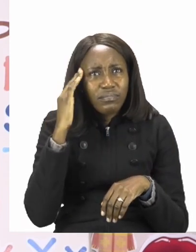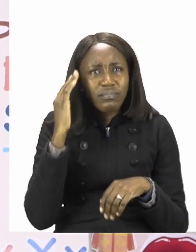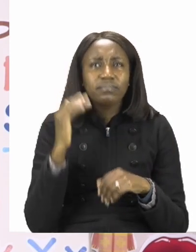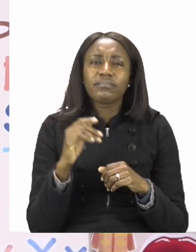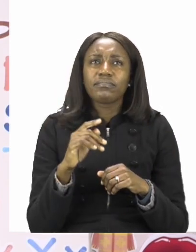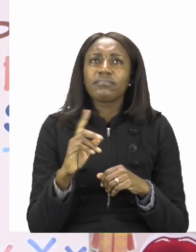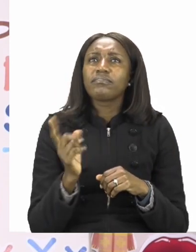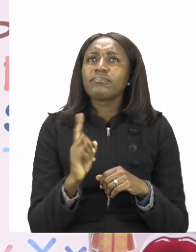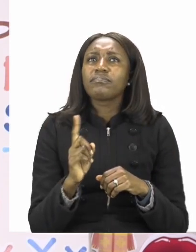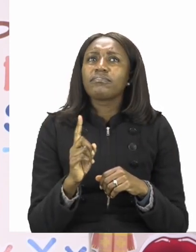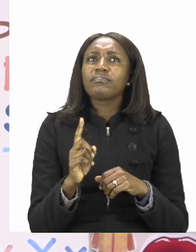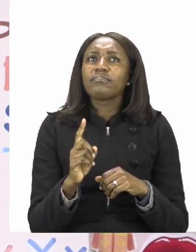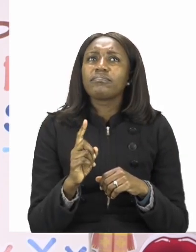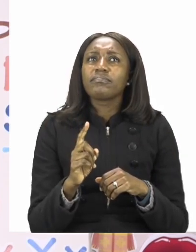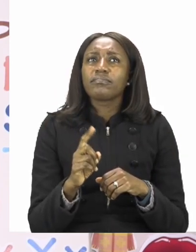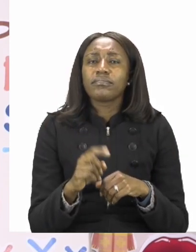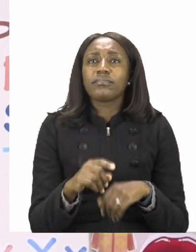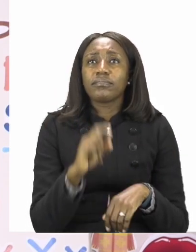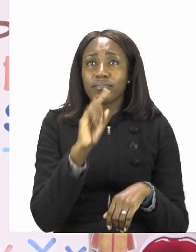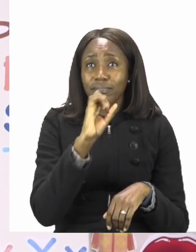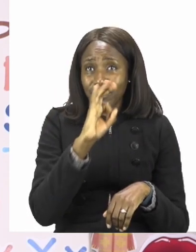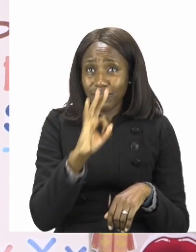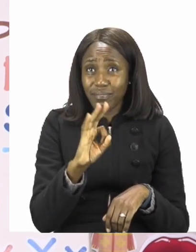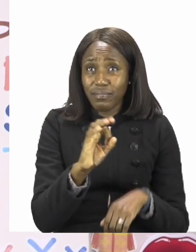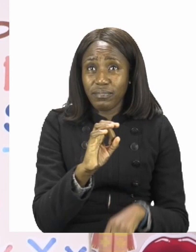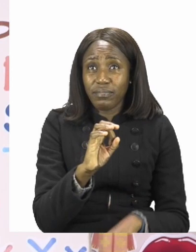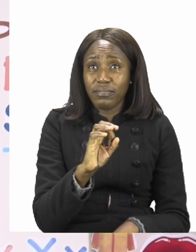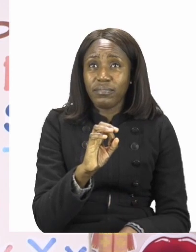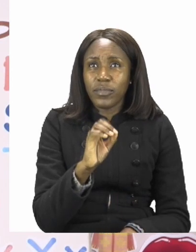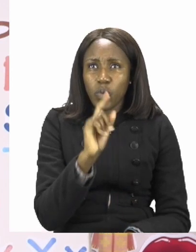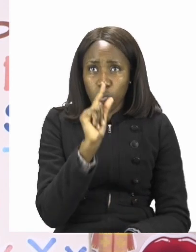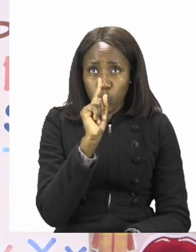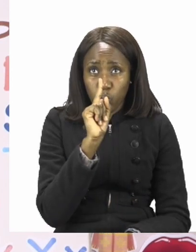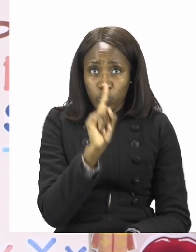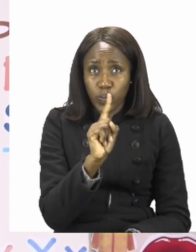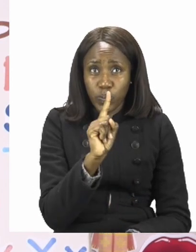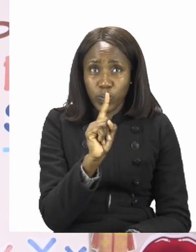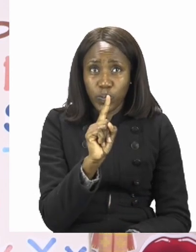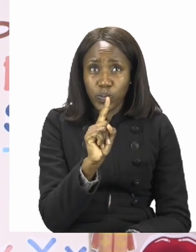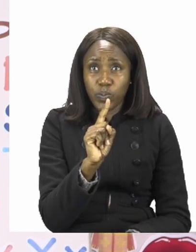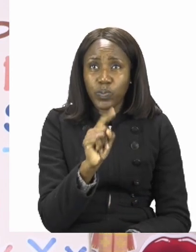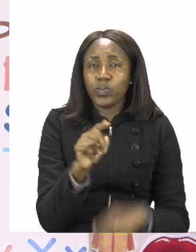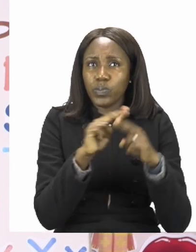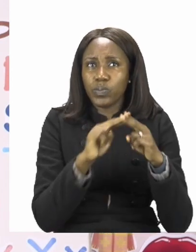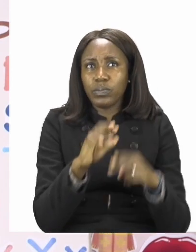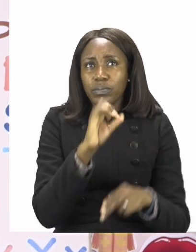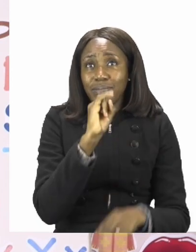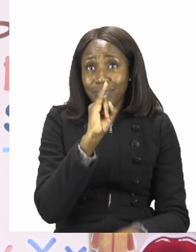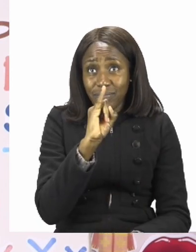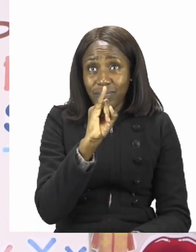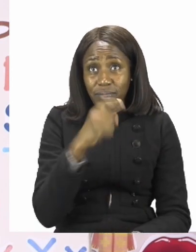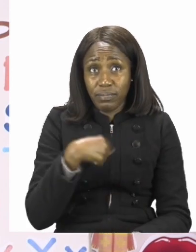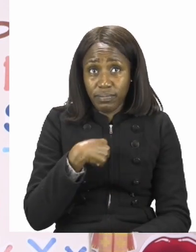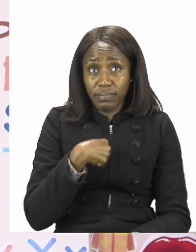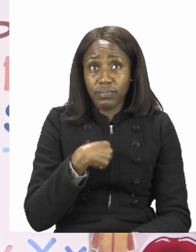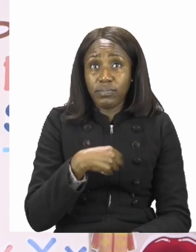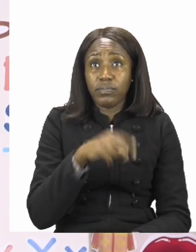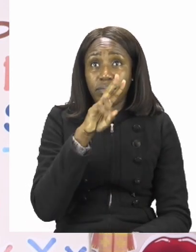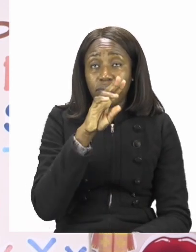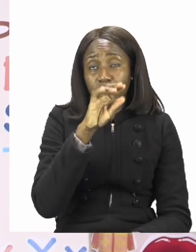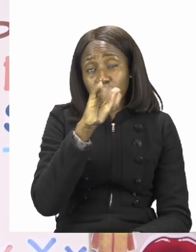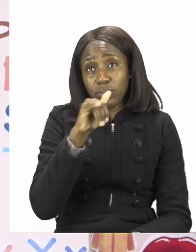we know that if it is a singular verb, then we are dealing with the pronouns I,